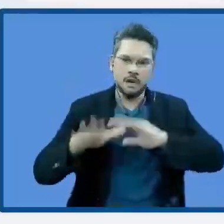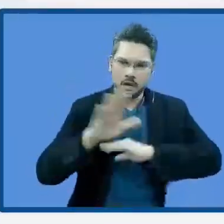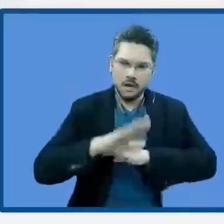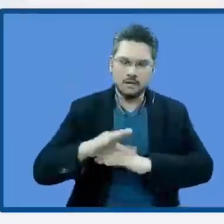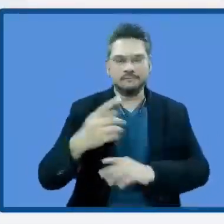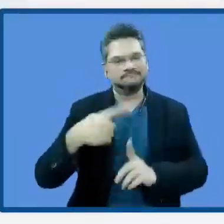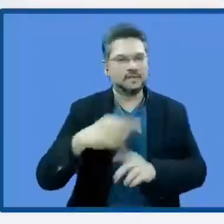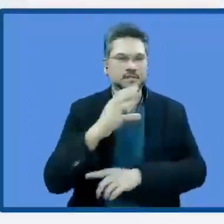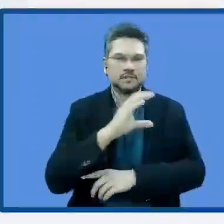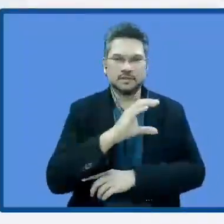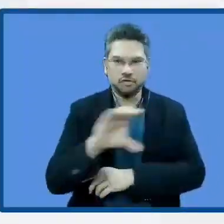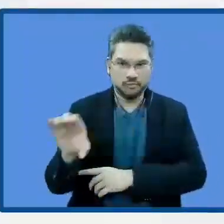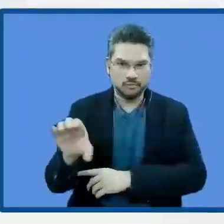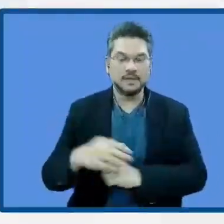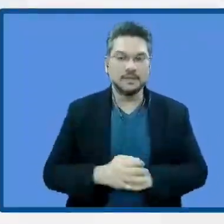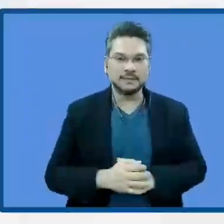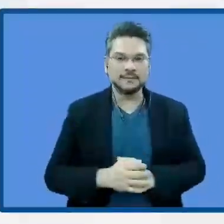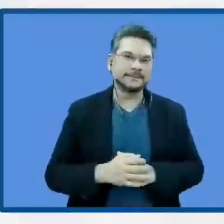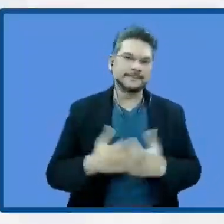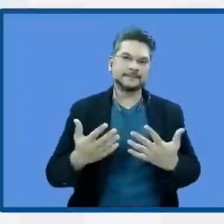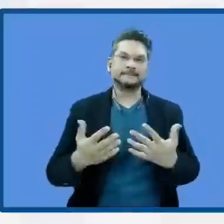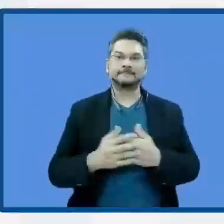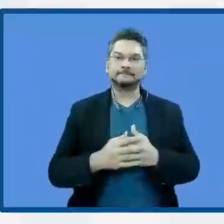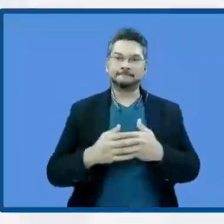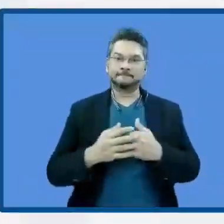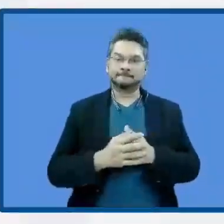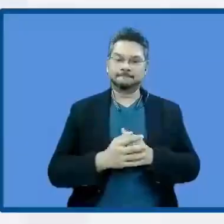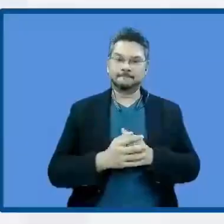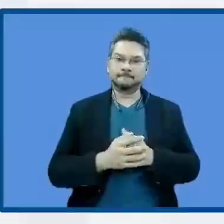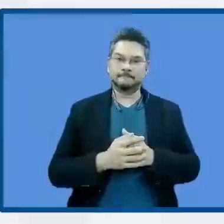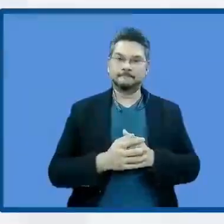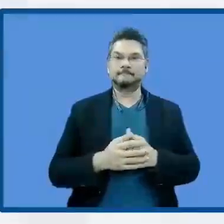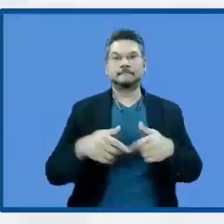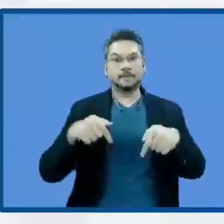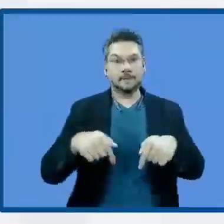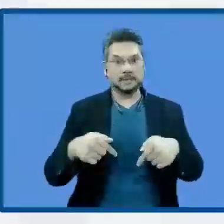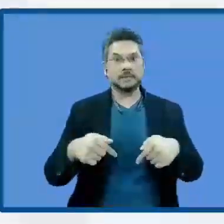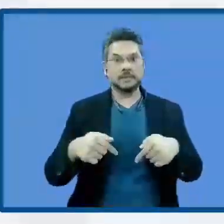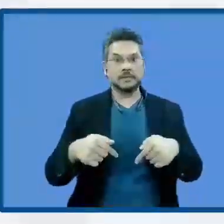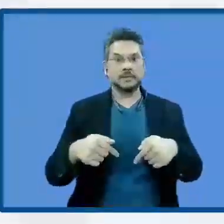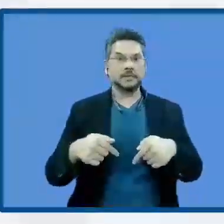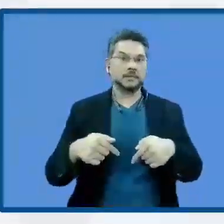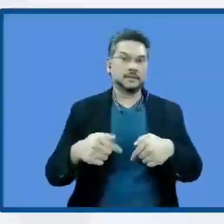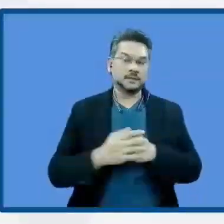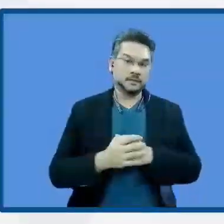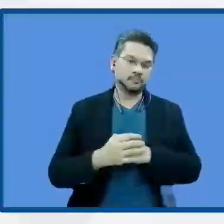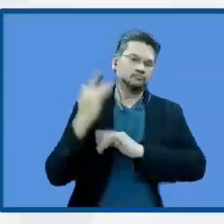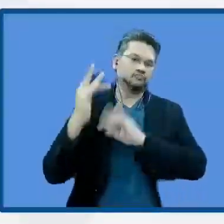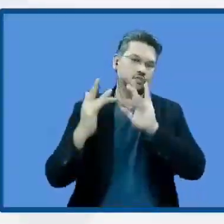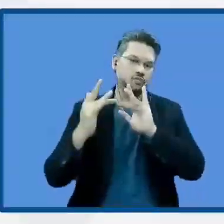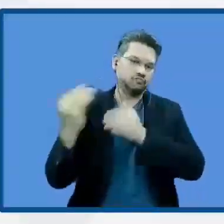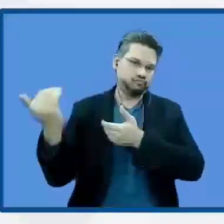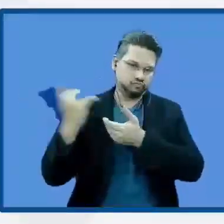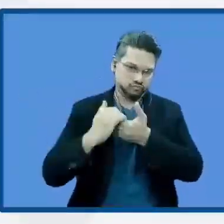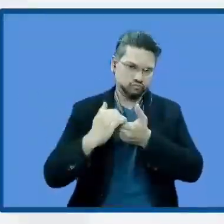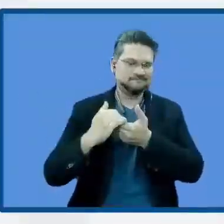he won't be able to be here in situ, but he will be participating virtually. He's an expert at the Coalition